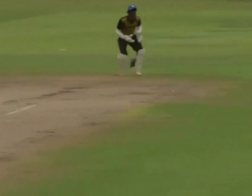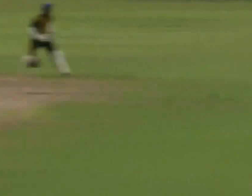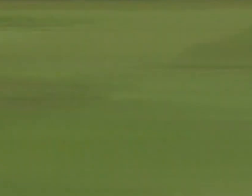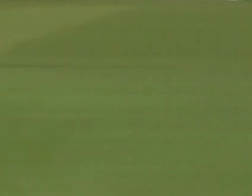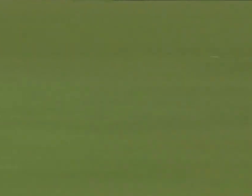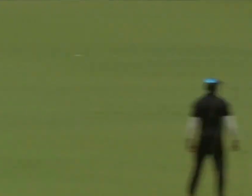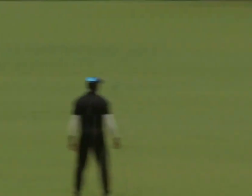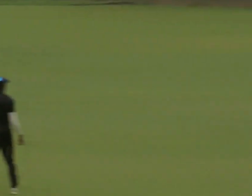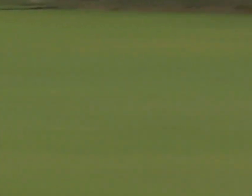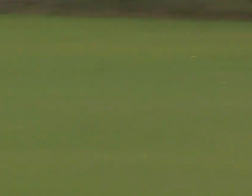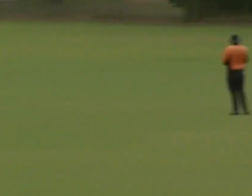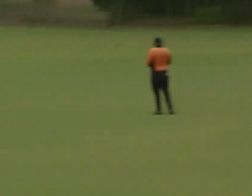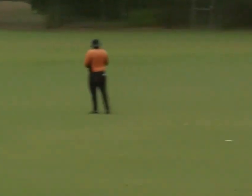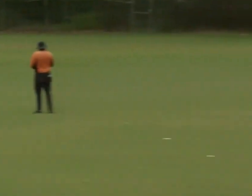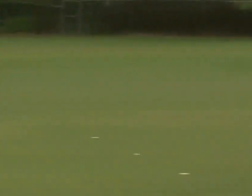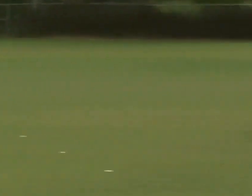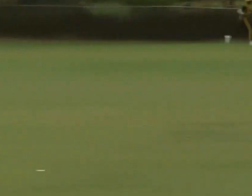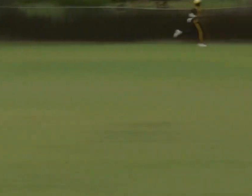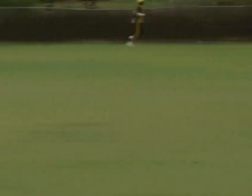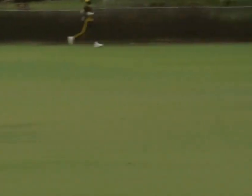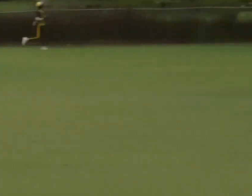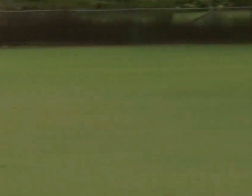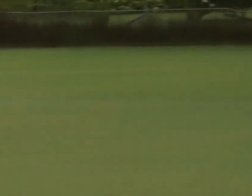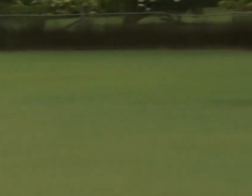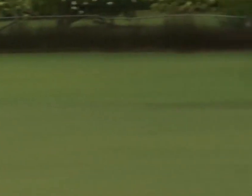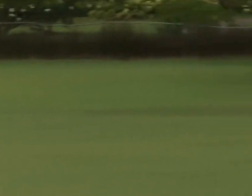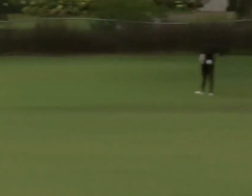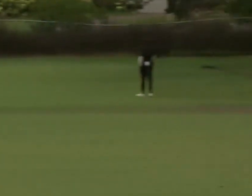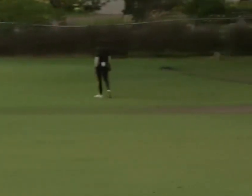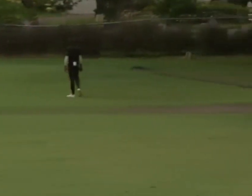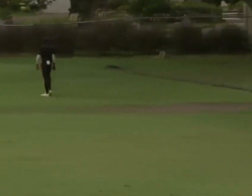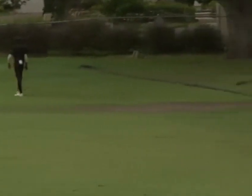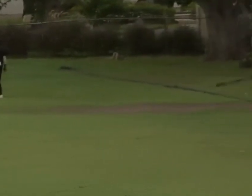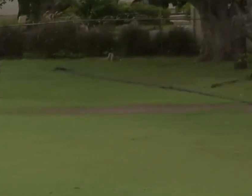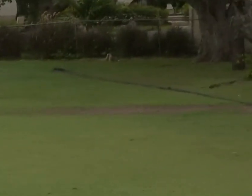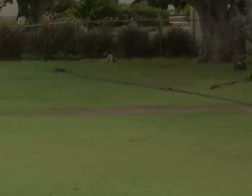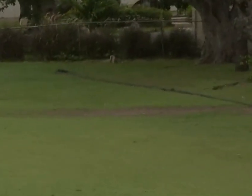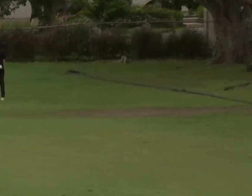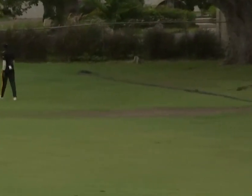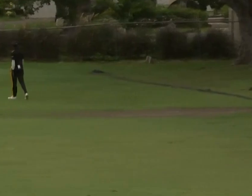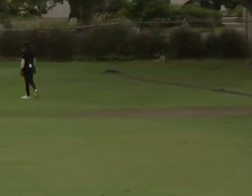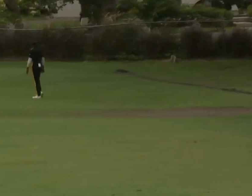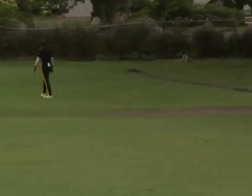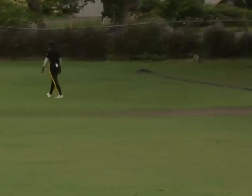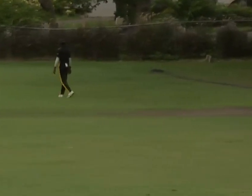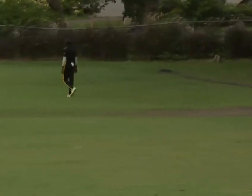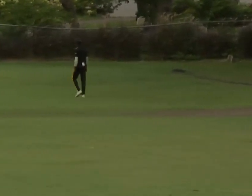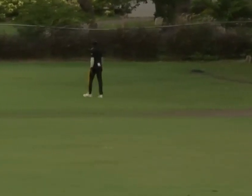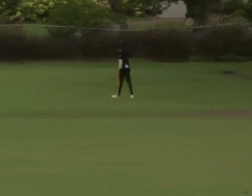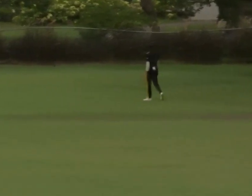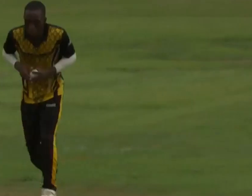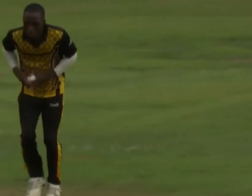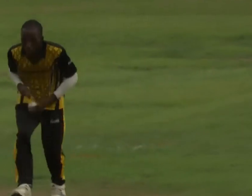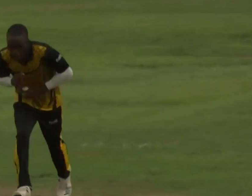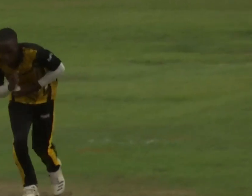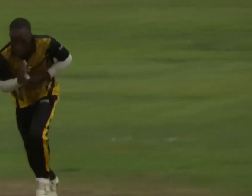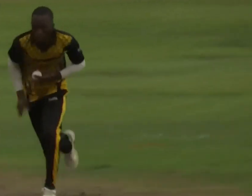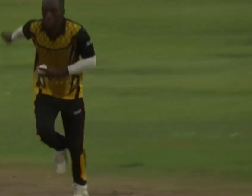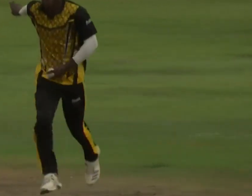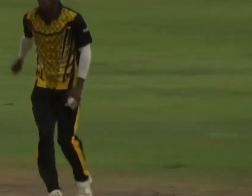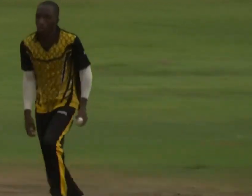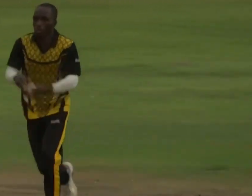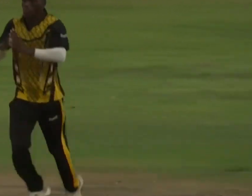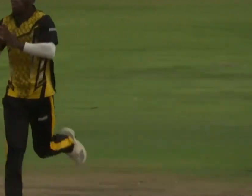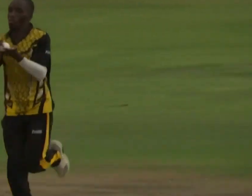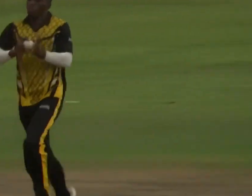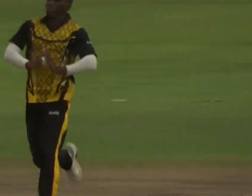opener Seth Agard, who scored 39. Left-arm spinner Joshua Bishop was the pick of the bowlers with figures of 3 for